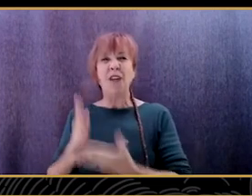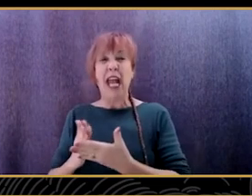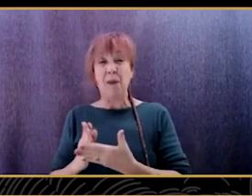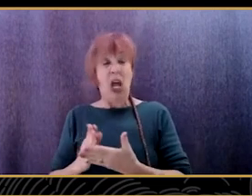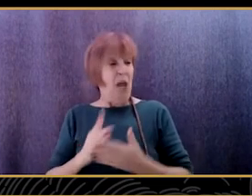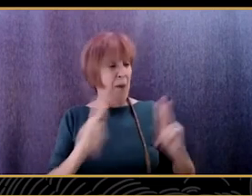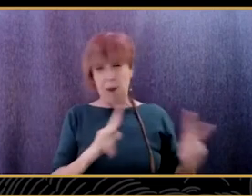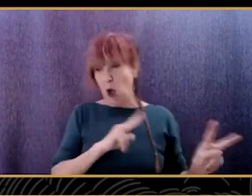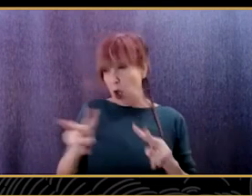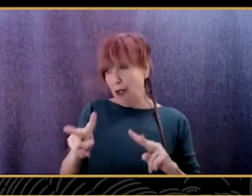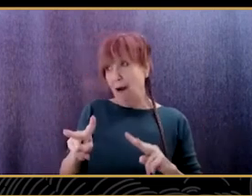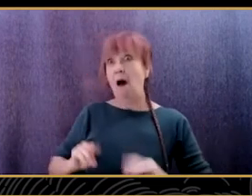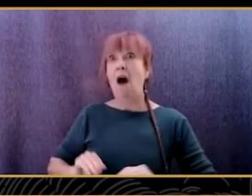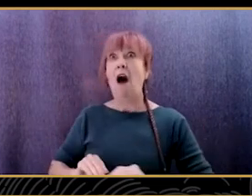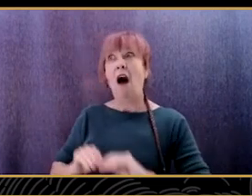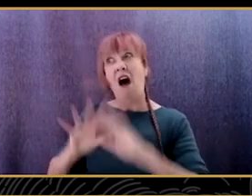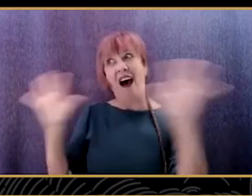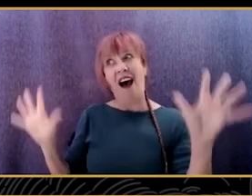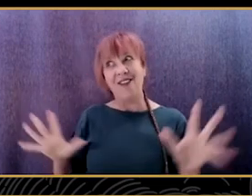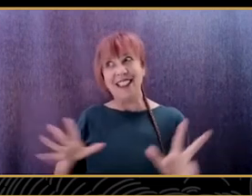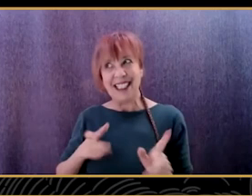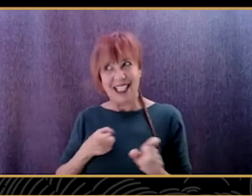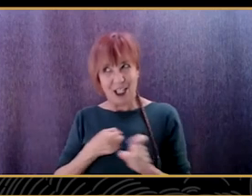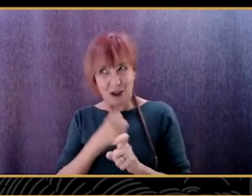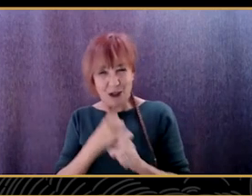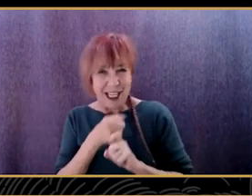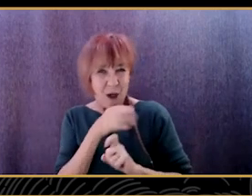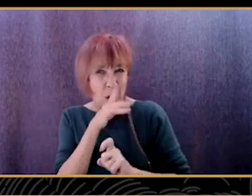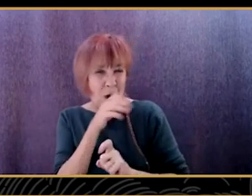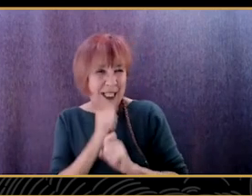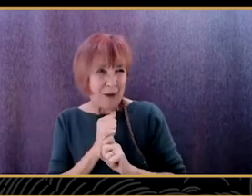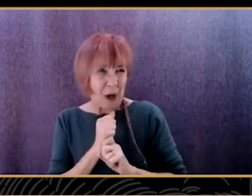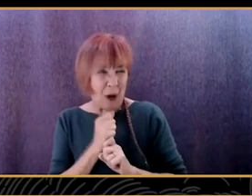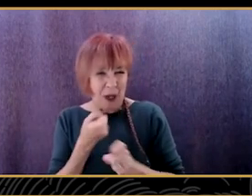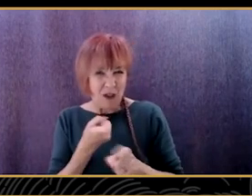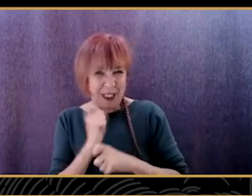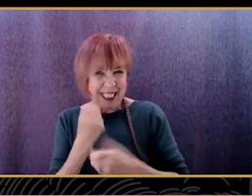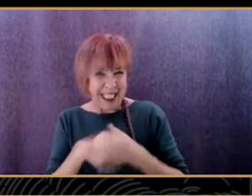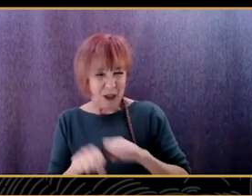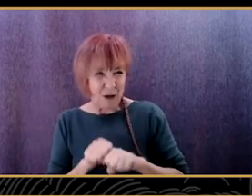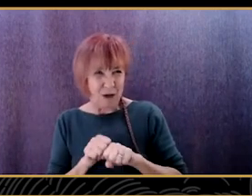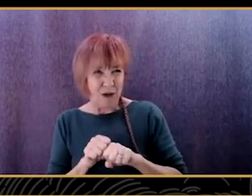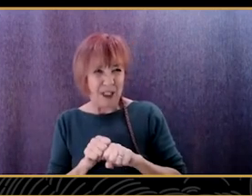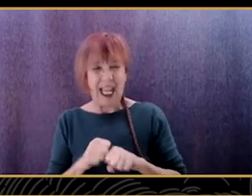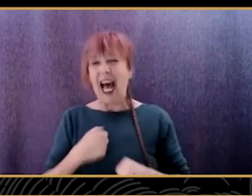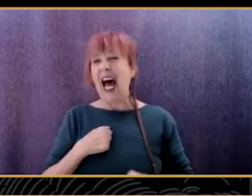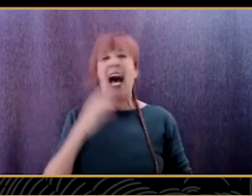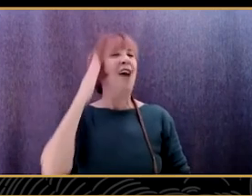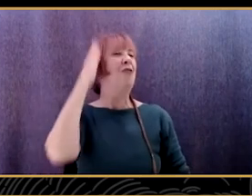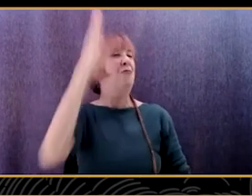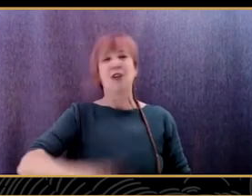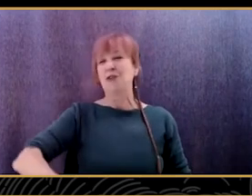anything other than a tricky whisperer with a switchblade in my shoe. I was bound to be all